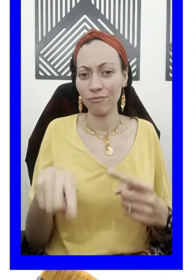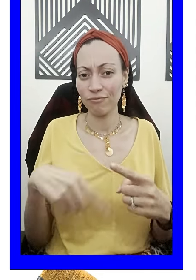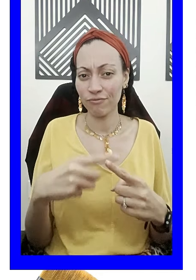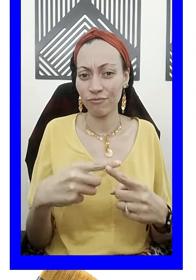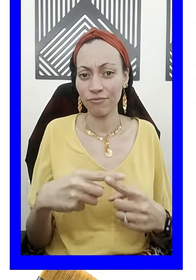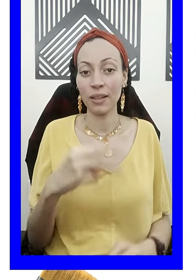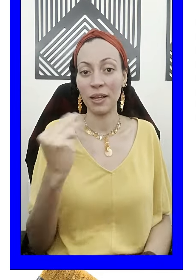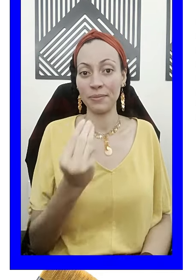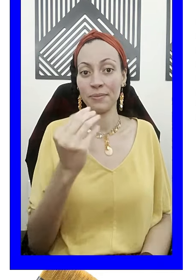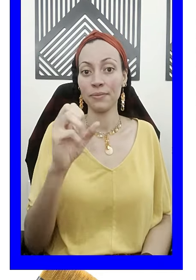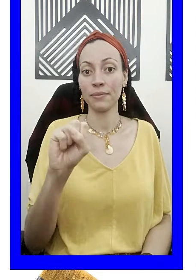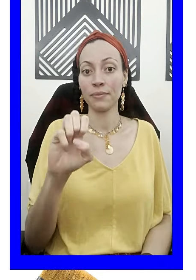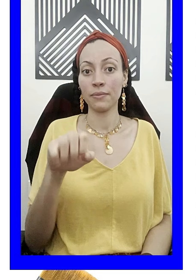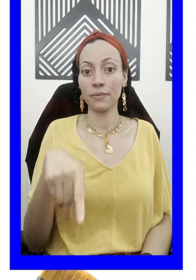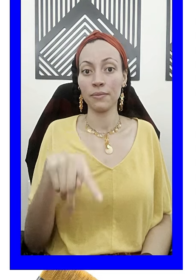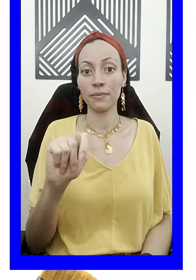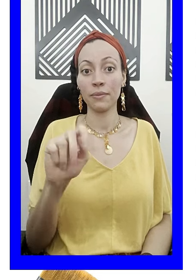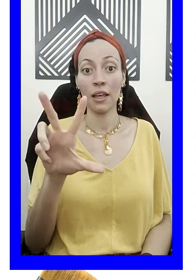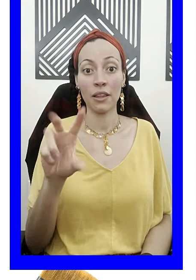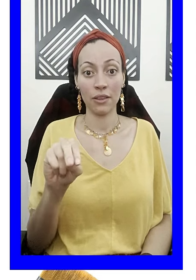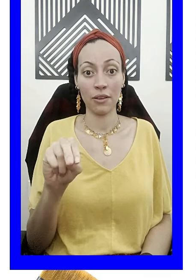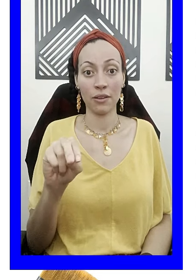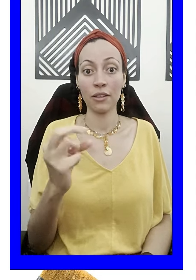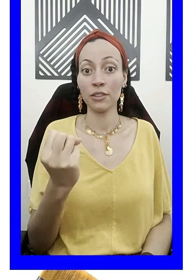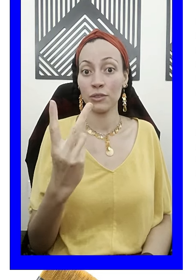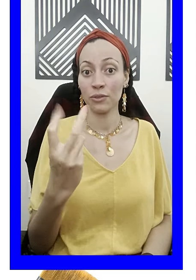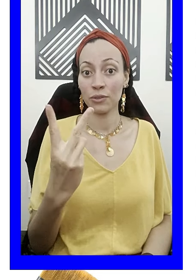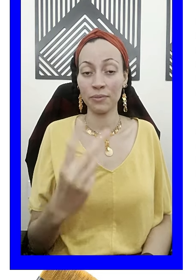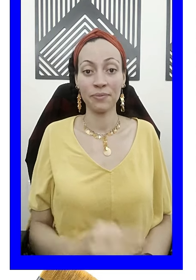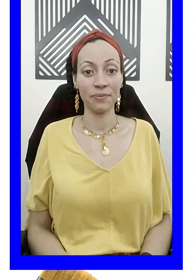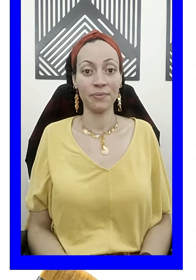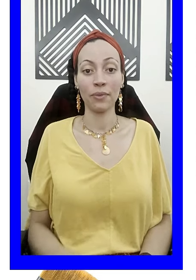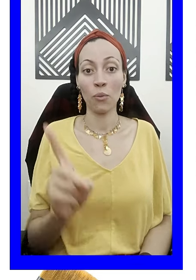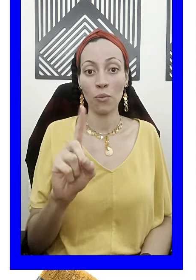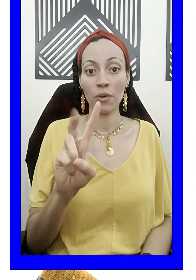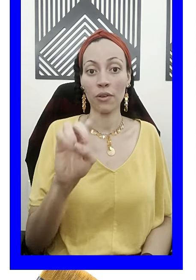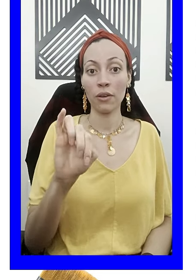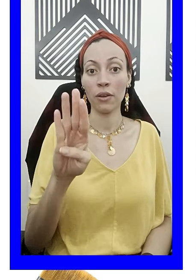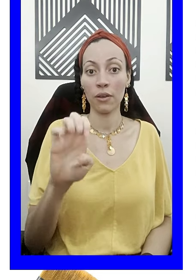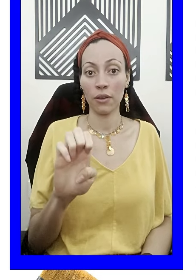12 p.m. at The Vibe. This is open to anyone who wants to come. It is not mandatory.